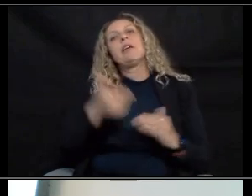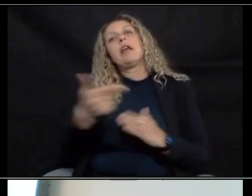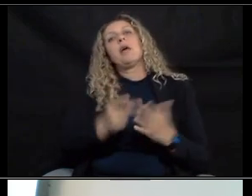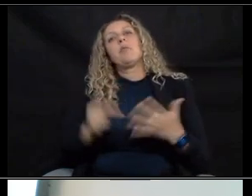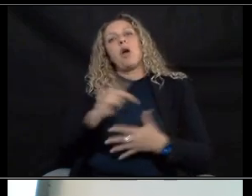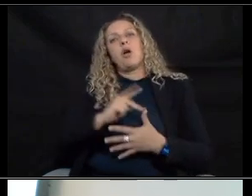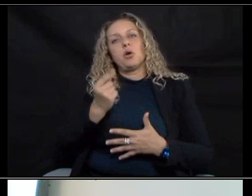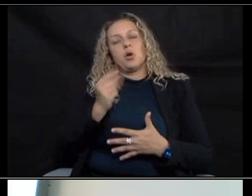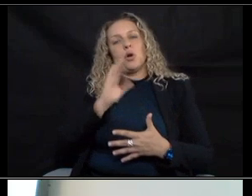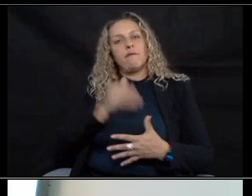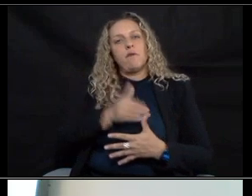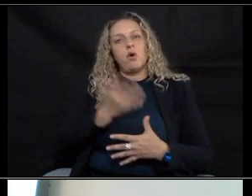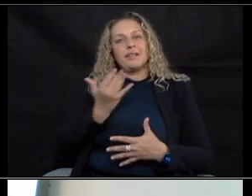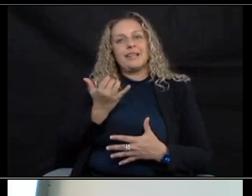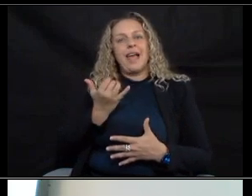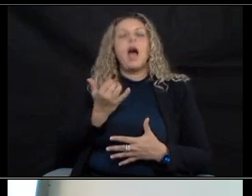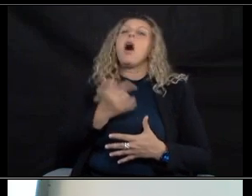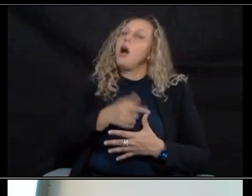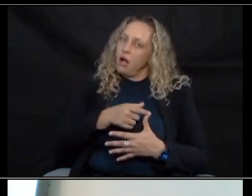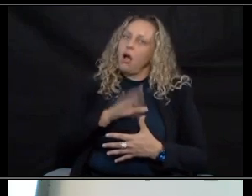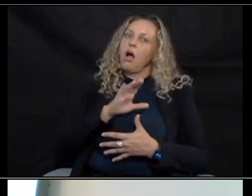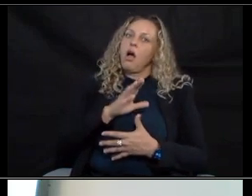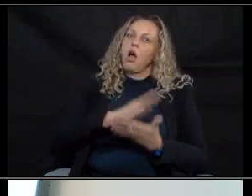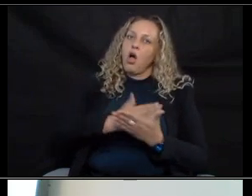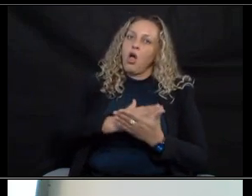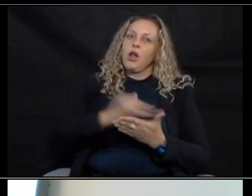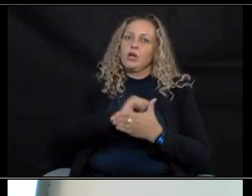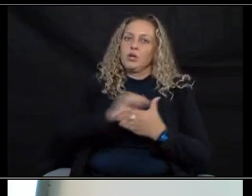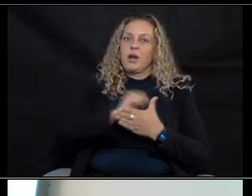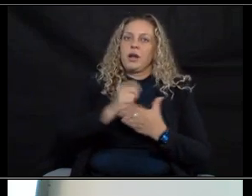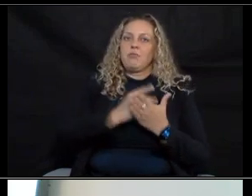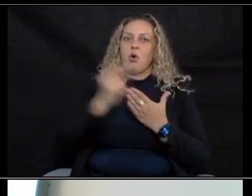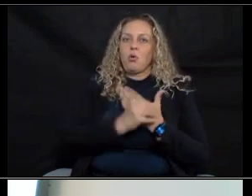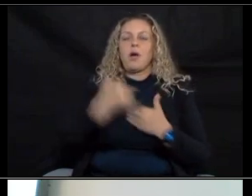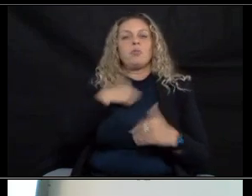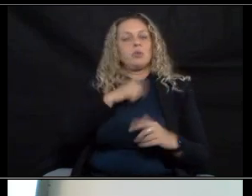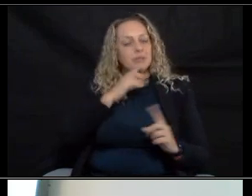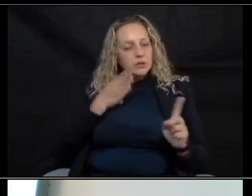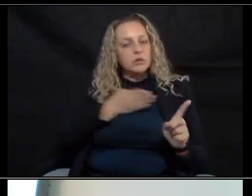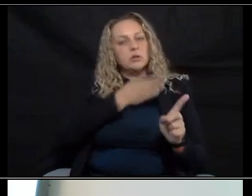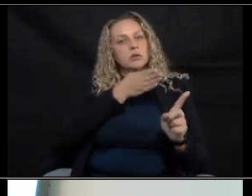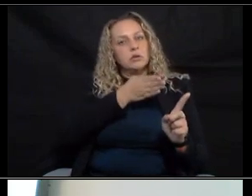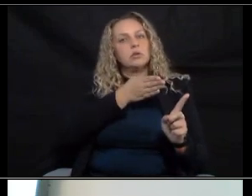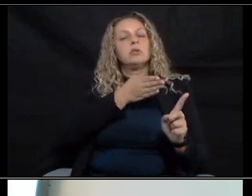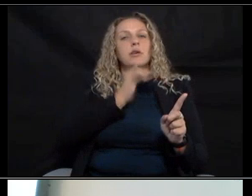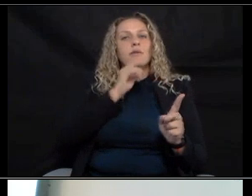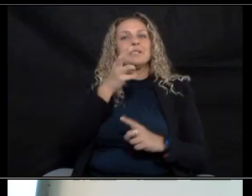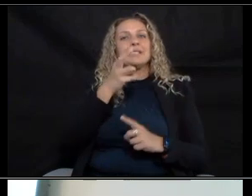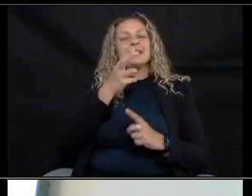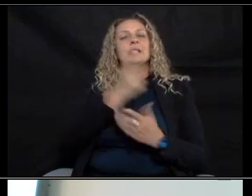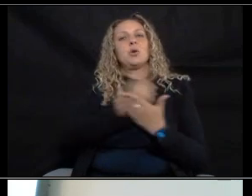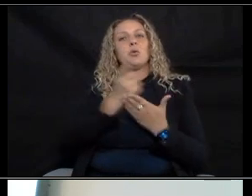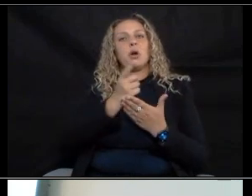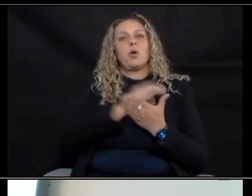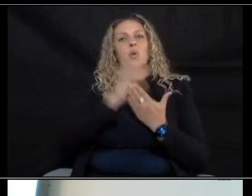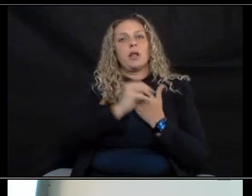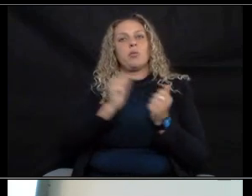area of focus for us is absolutely the culinary training program. We're still on track to have a 16-week curriculum with job